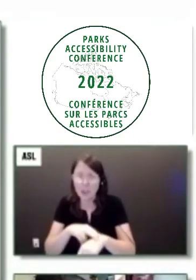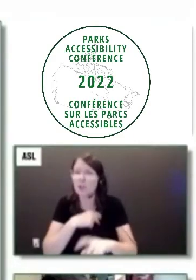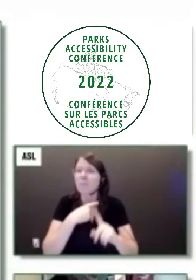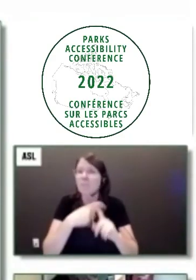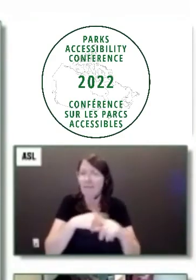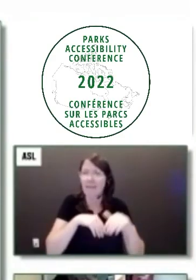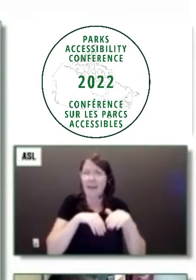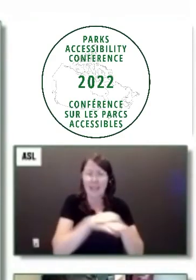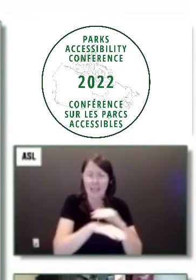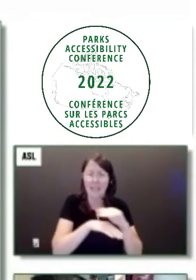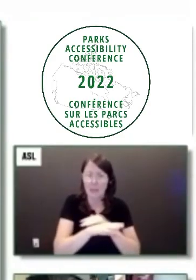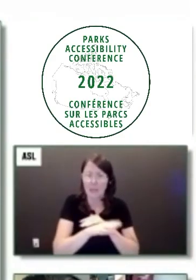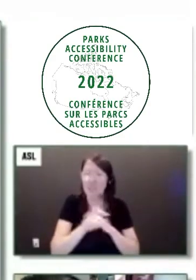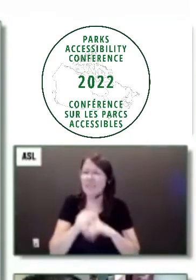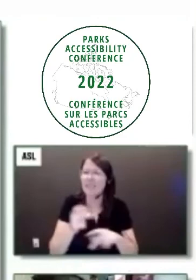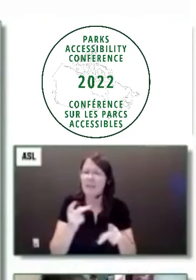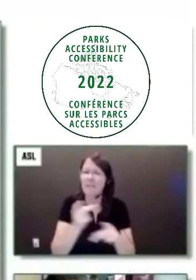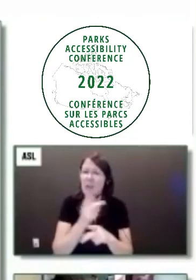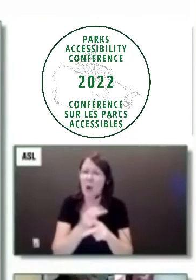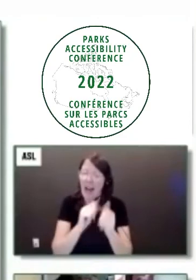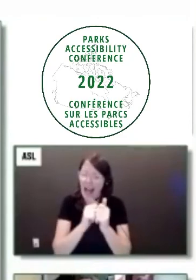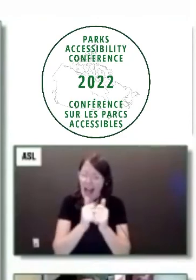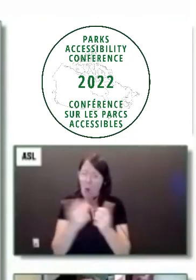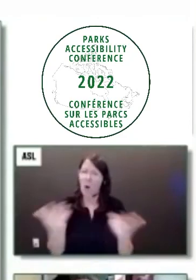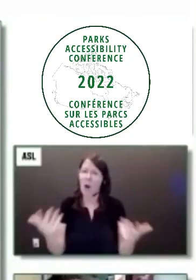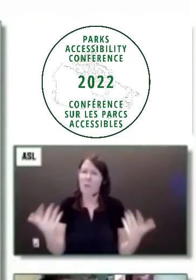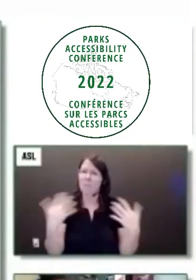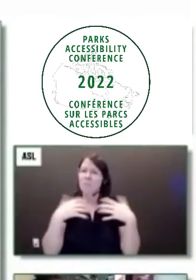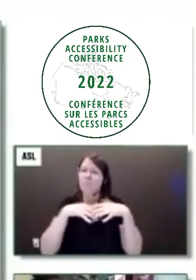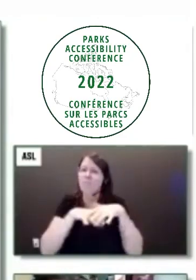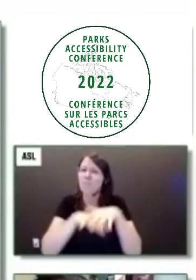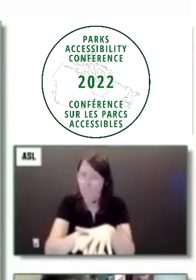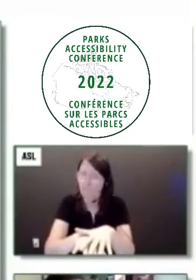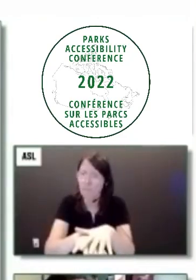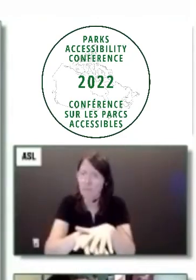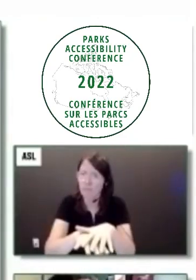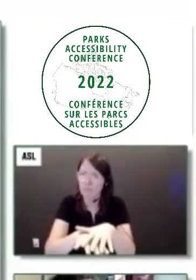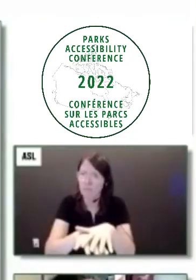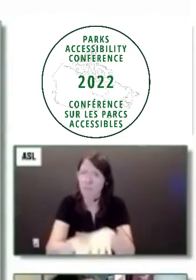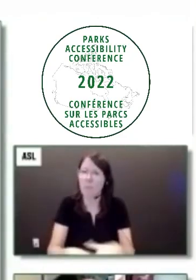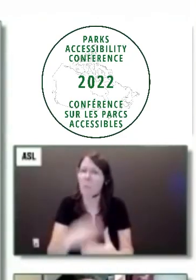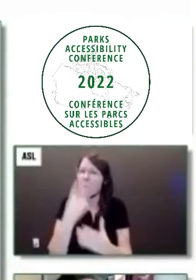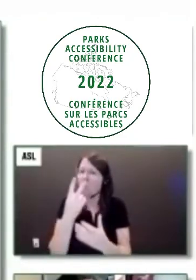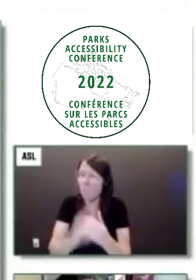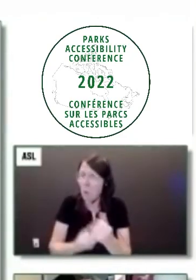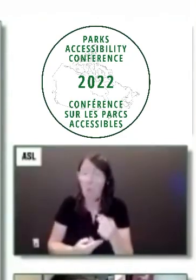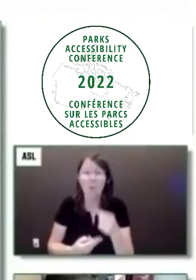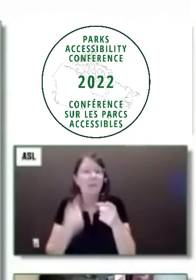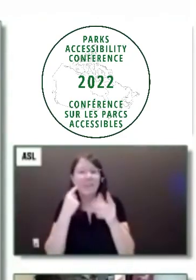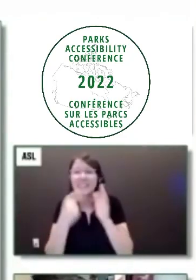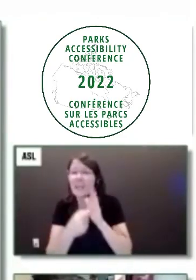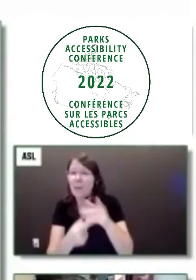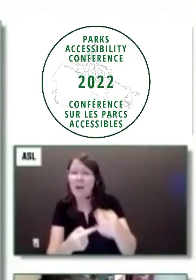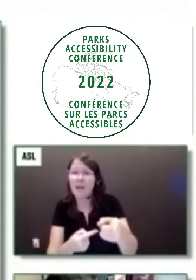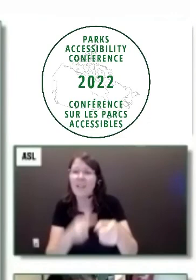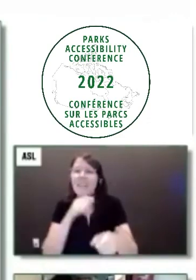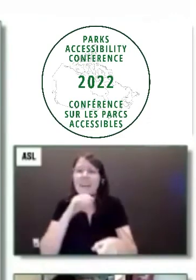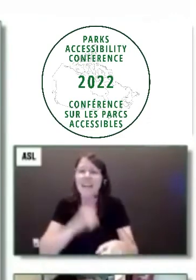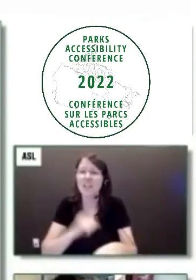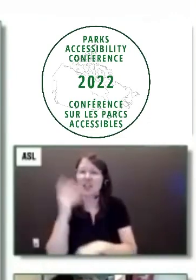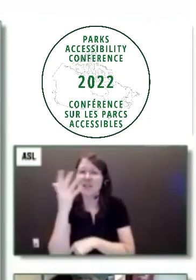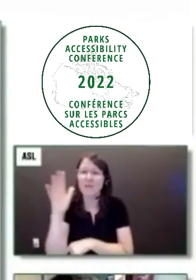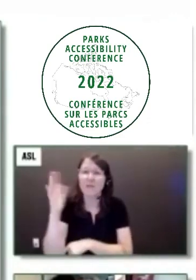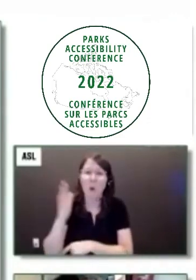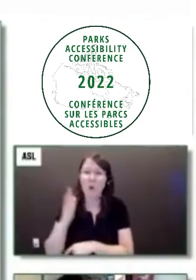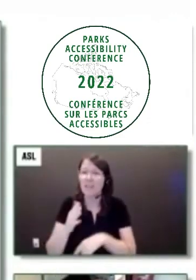and sustainability practice can be integrated, and a lot more examples like the Ancient Forest Boardwalk and many, many other solutions